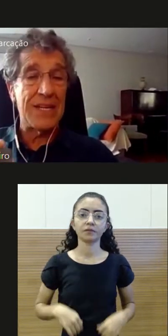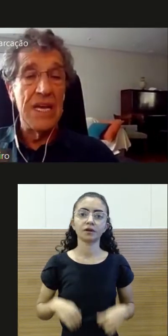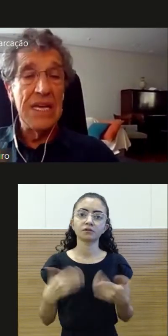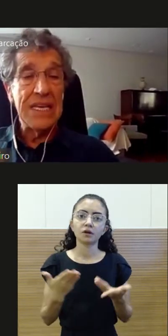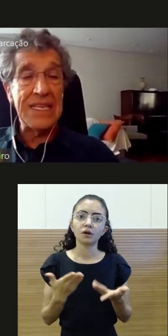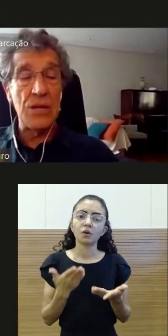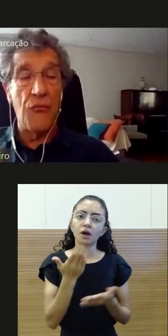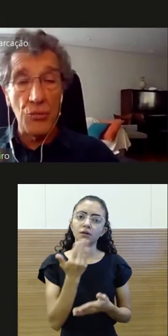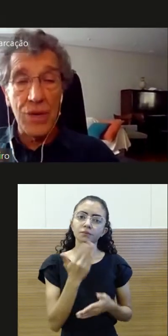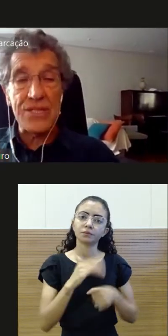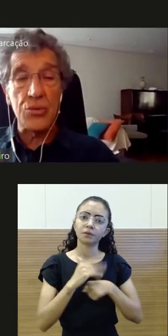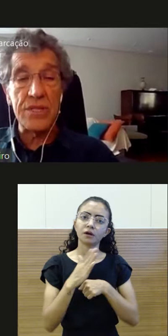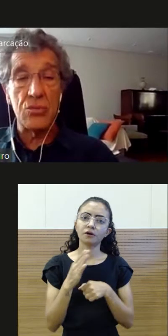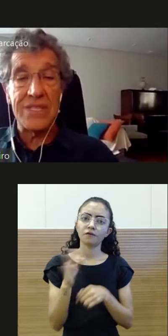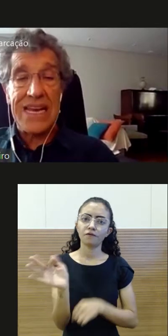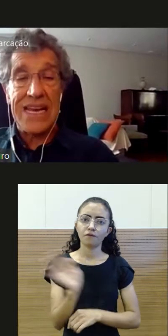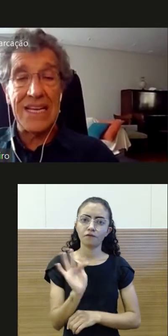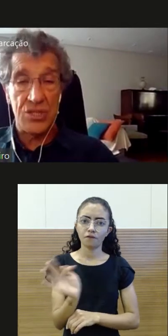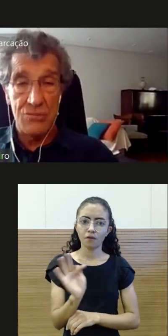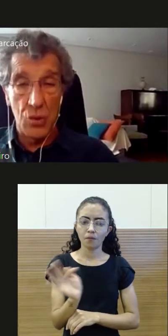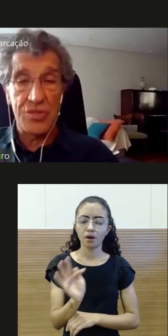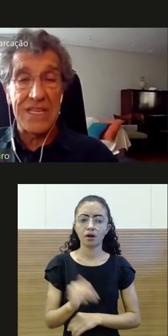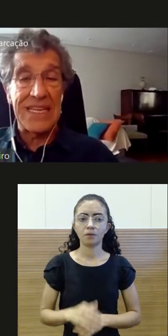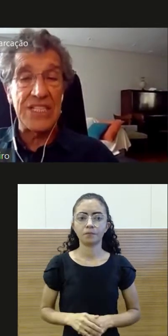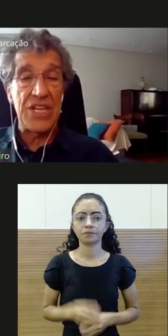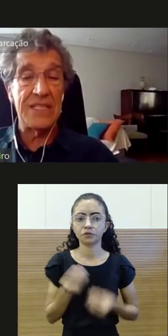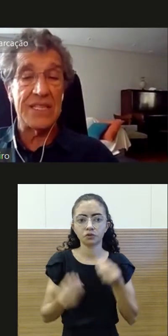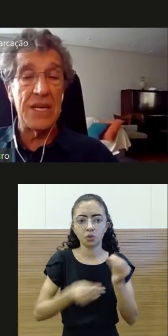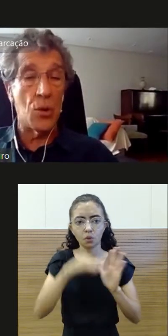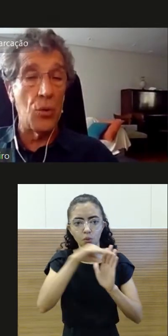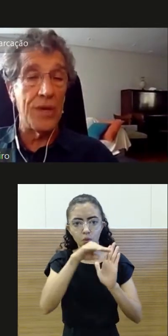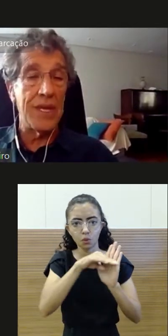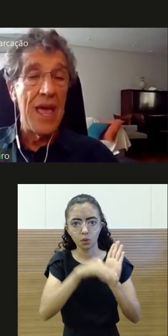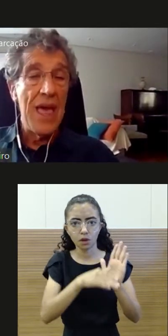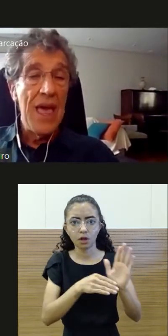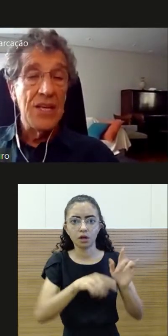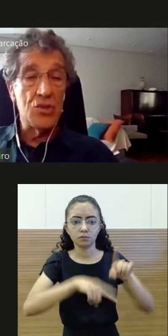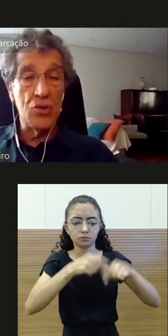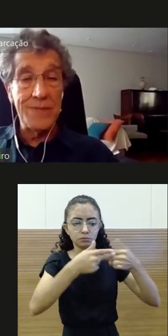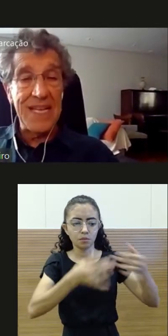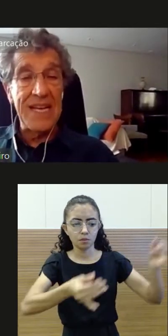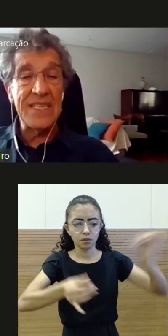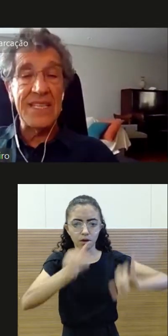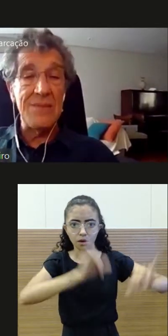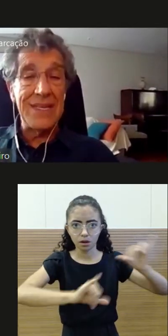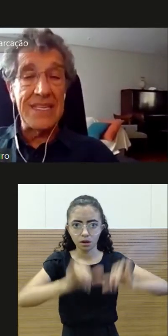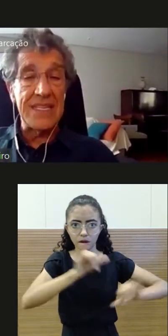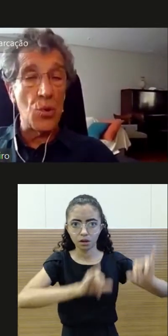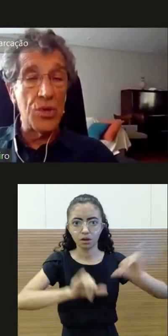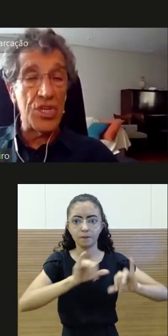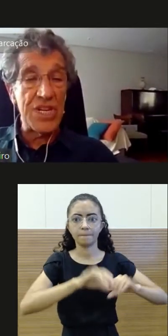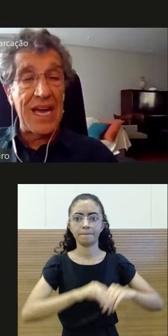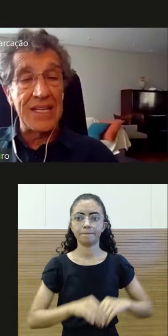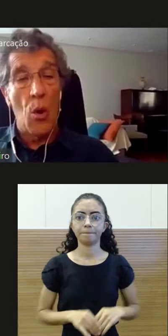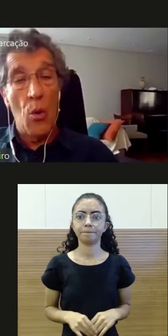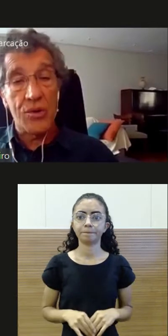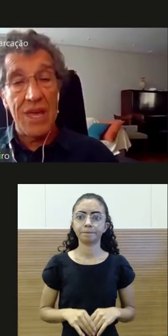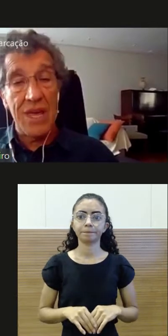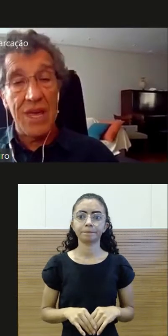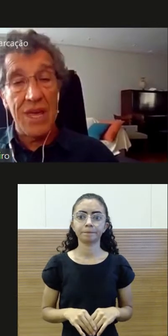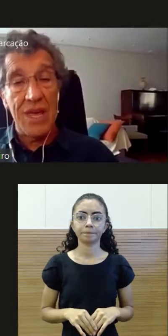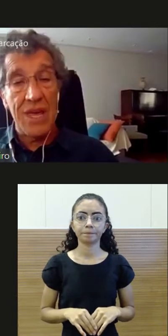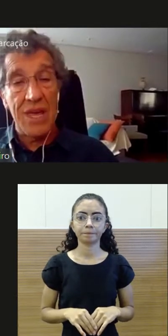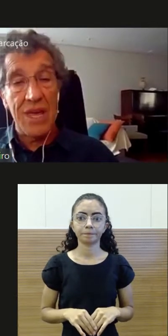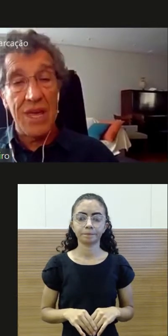a more definition of ultra processed foods, which are the industrial formulations of several ingredients that include